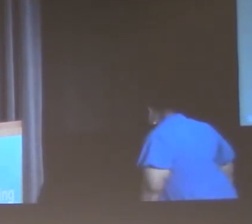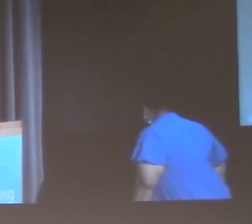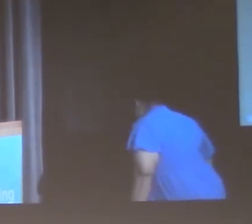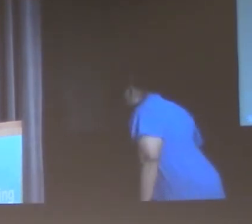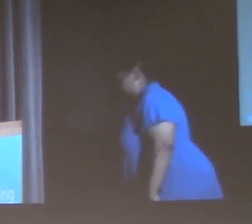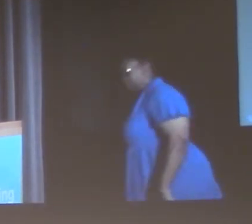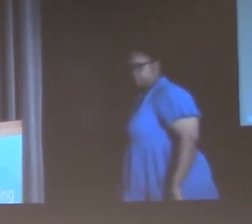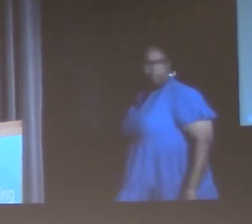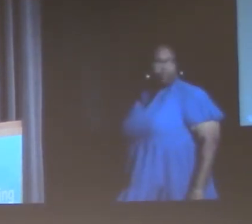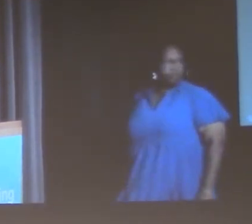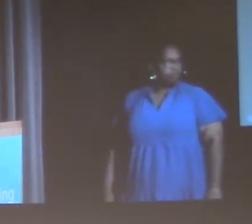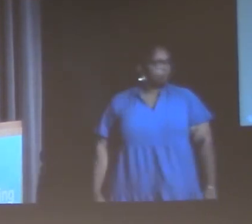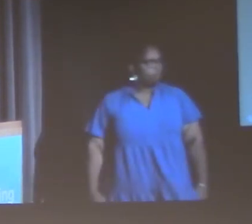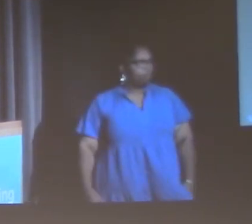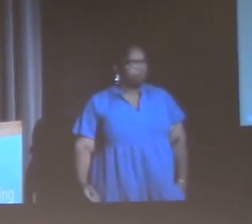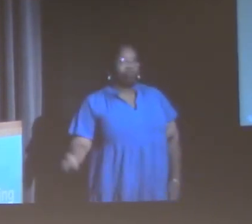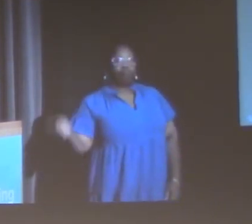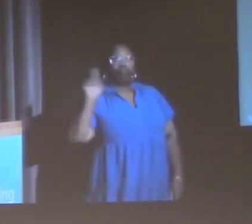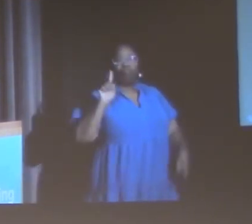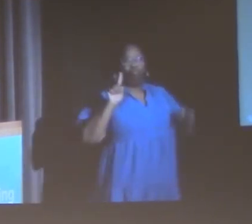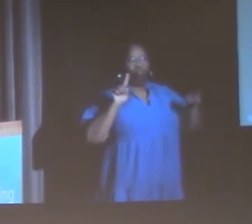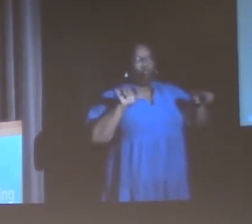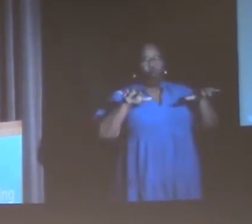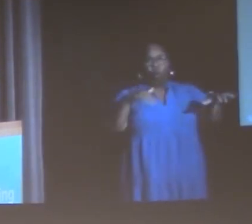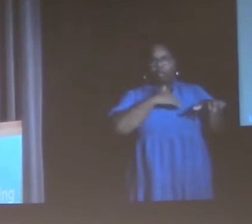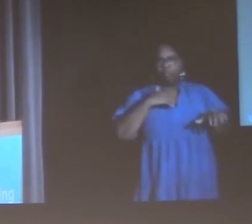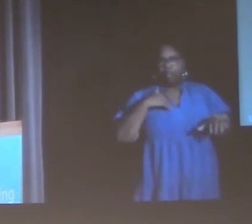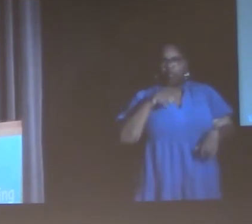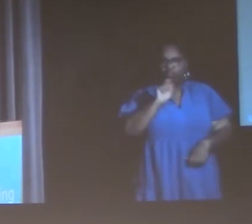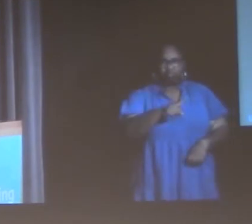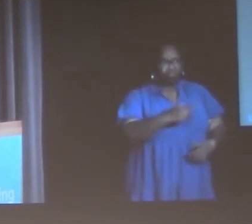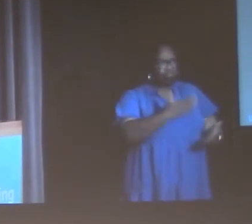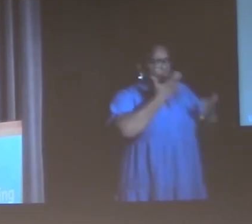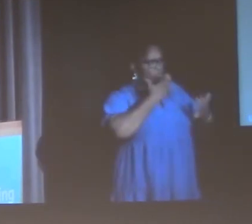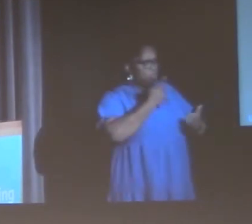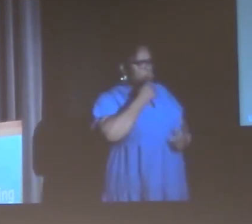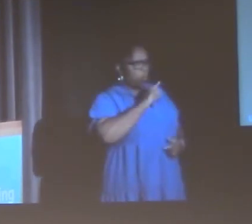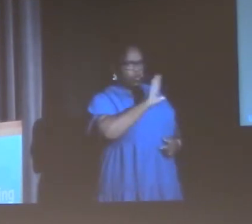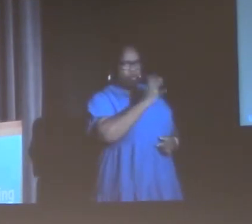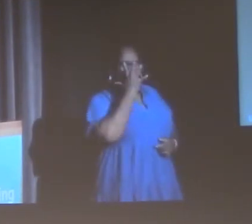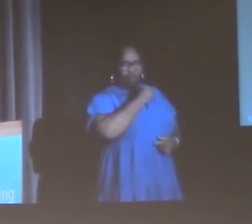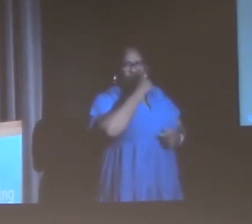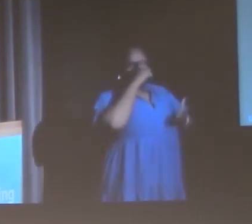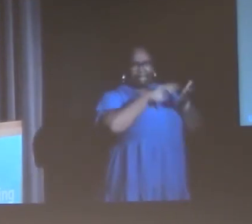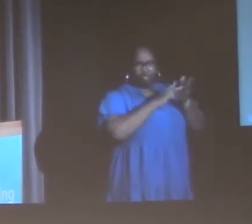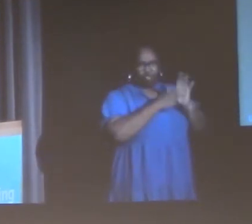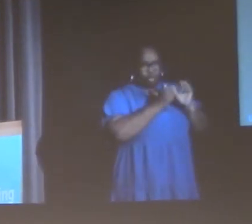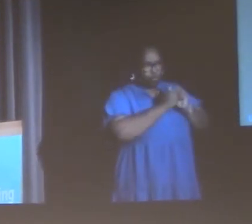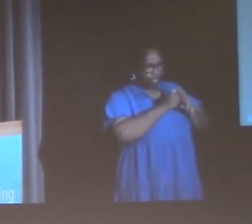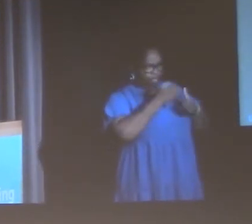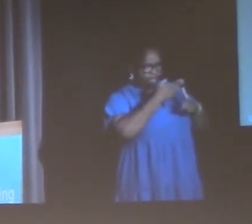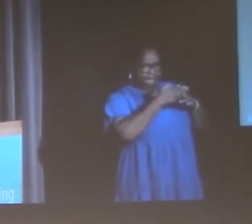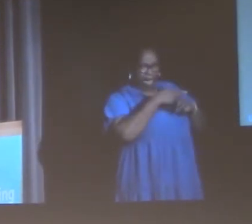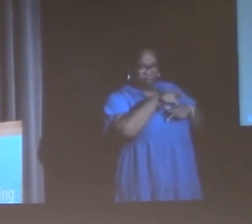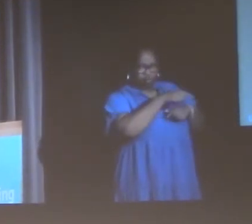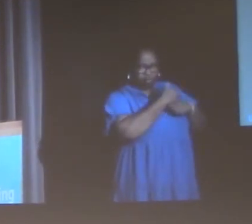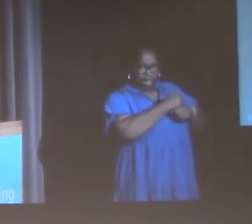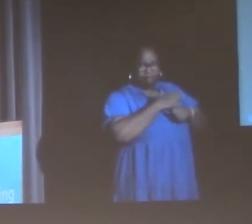Hi, thank y'all for all your beautiful intentions with the films that y'all have made. My name is Adamu Chan,